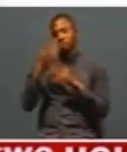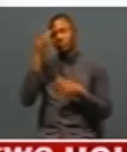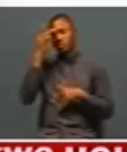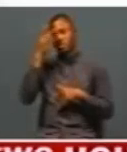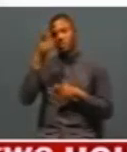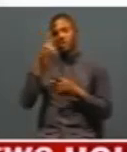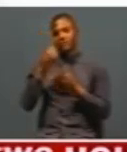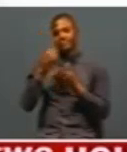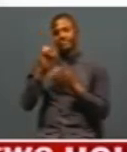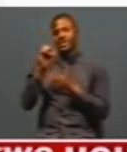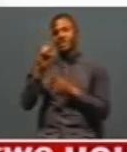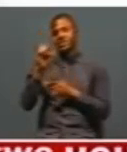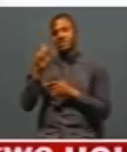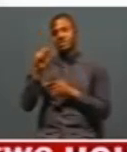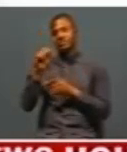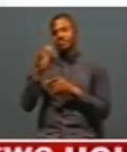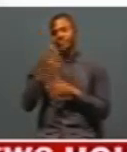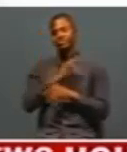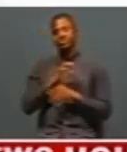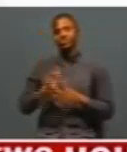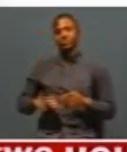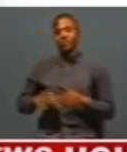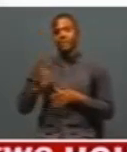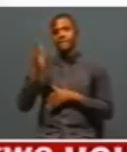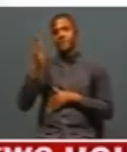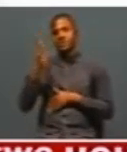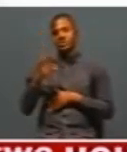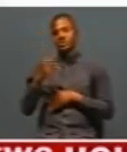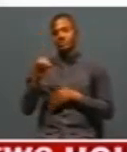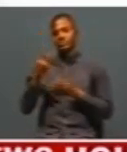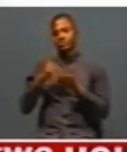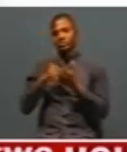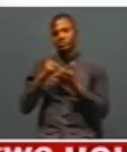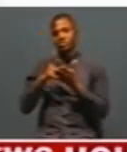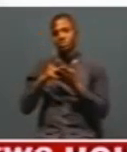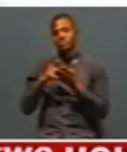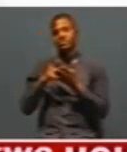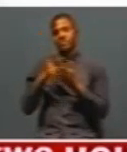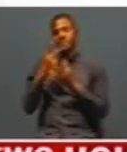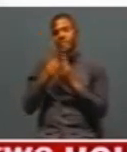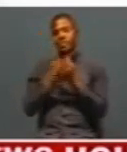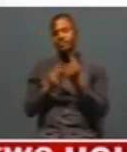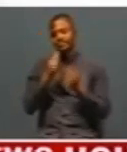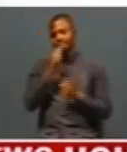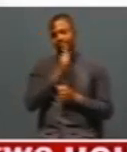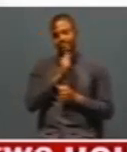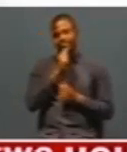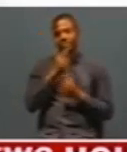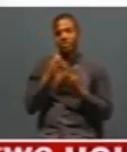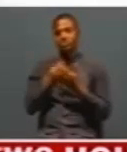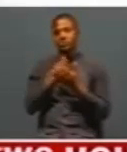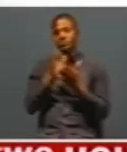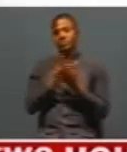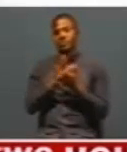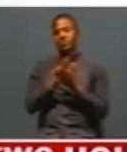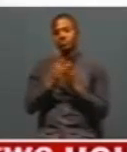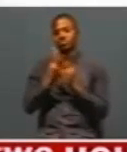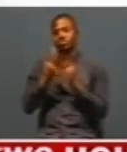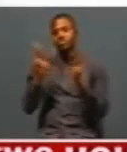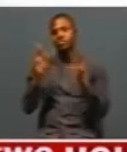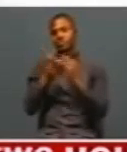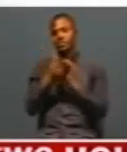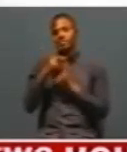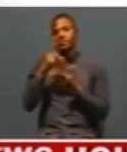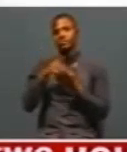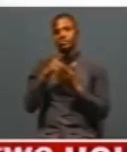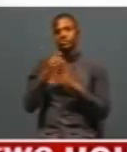the editor of the Christian Messenger and the Presbyterian, both private newspapers published by the